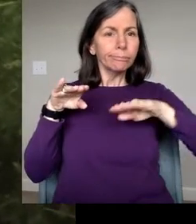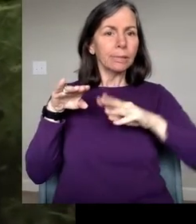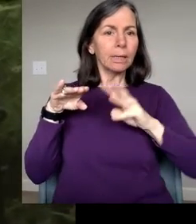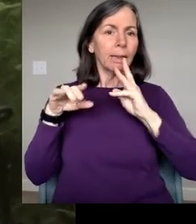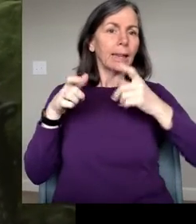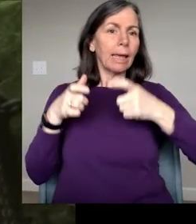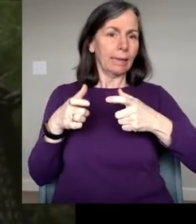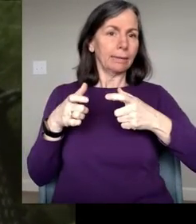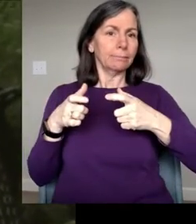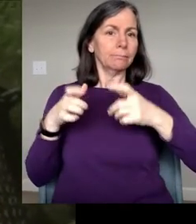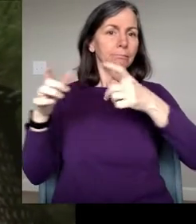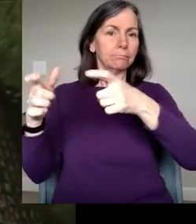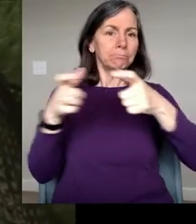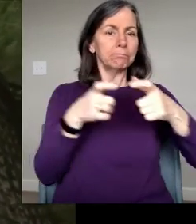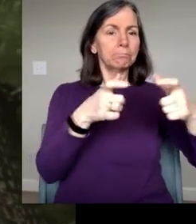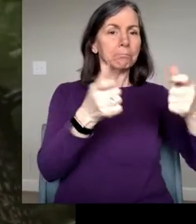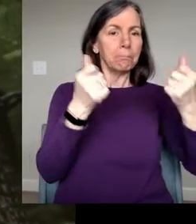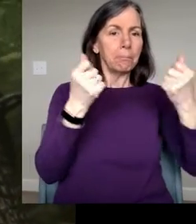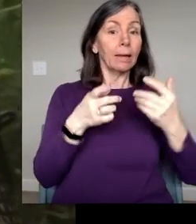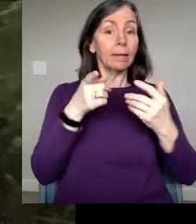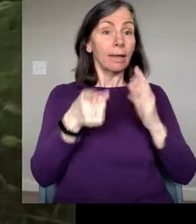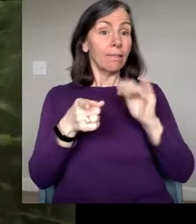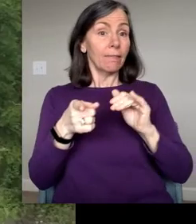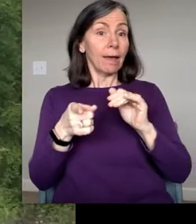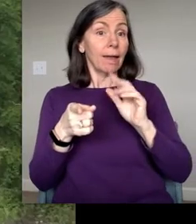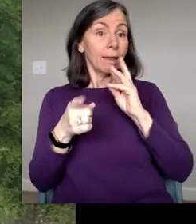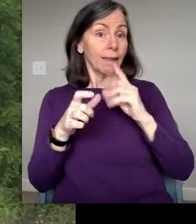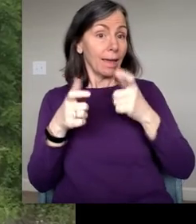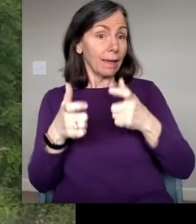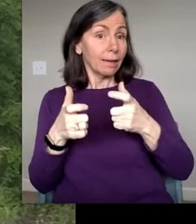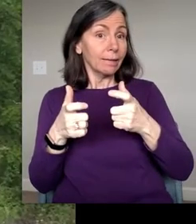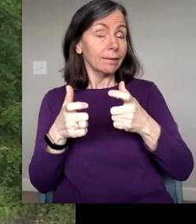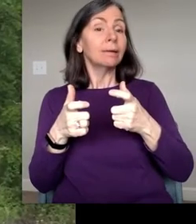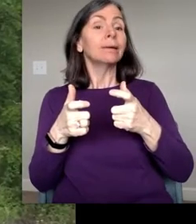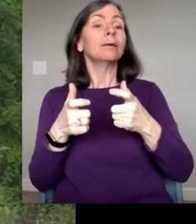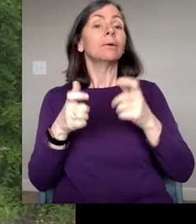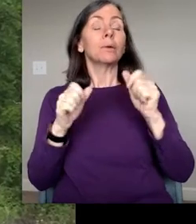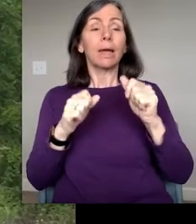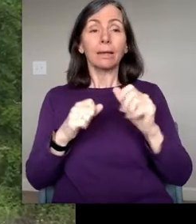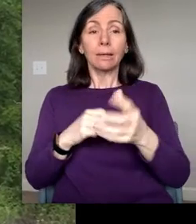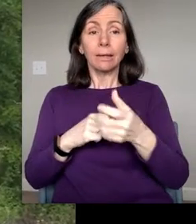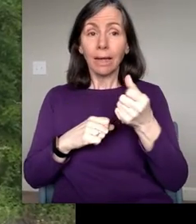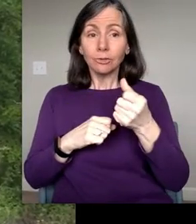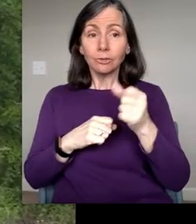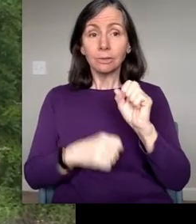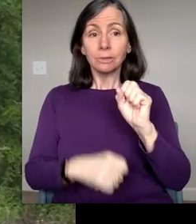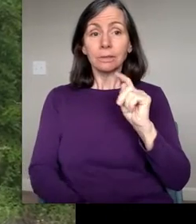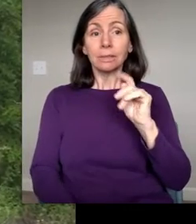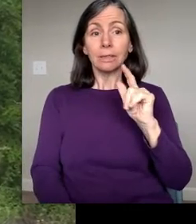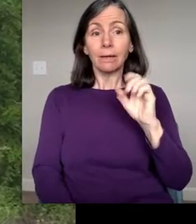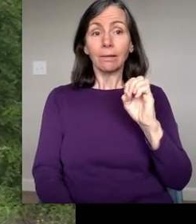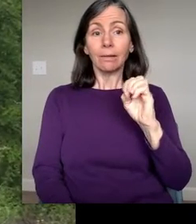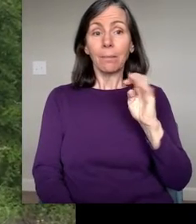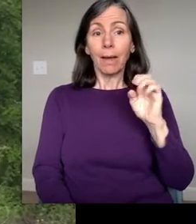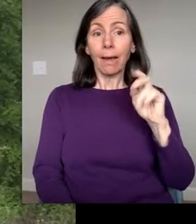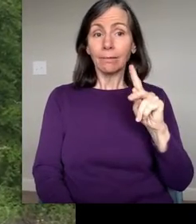The sticklebacks one can catch here are especially intriguing to biologists interested in evolution, such as Mike